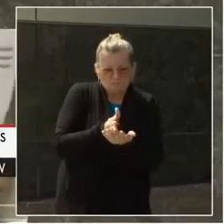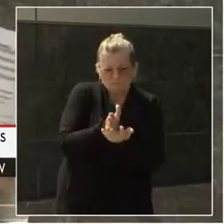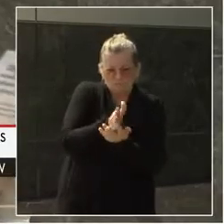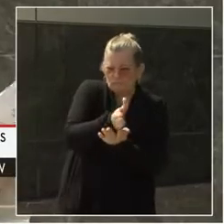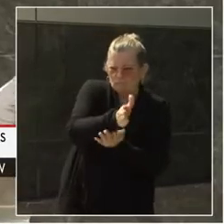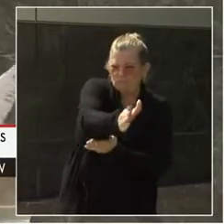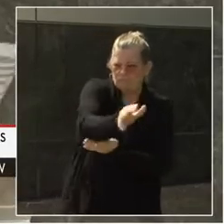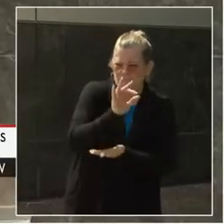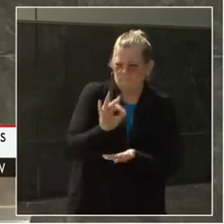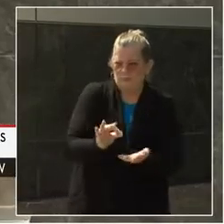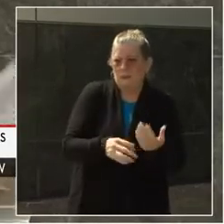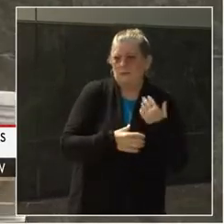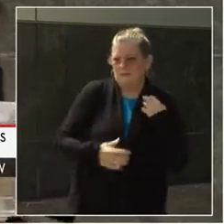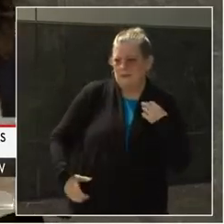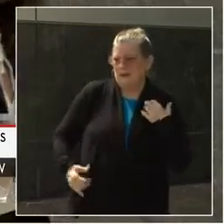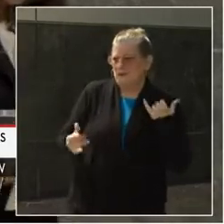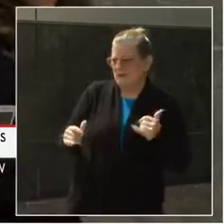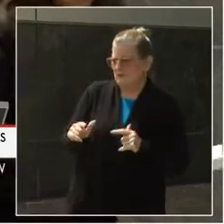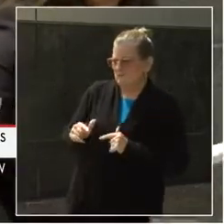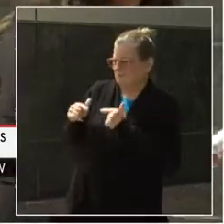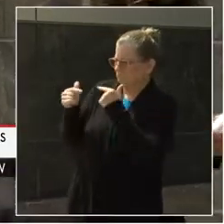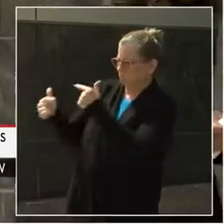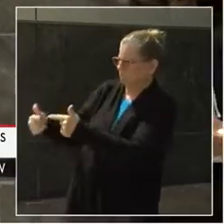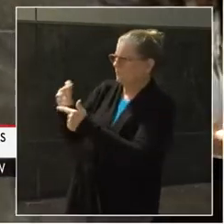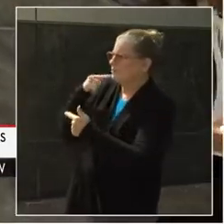for question and answer.